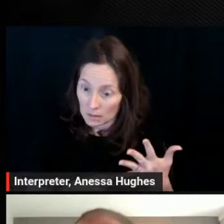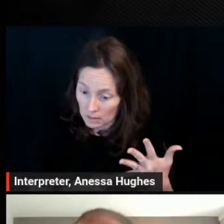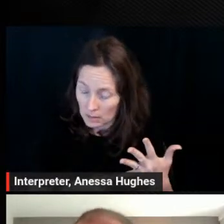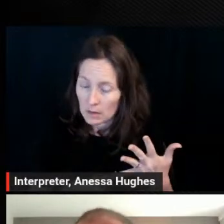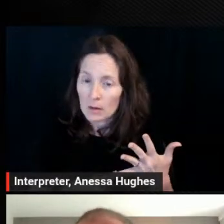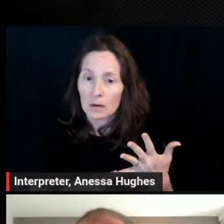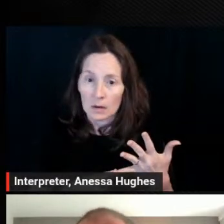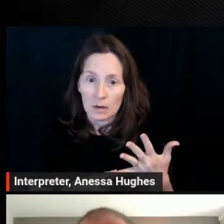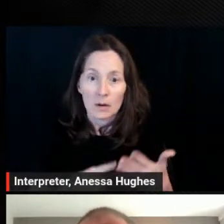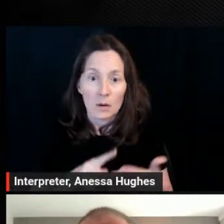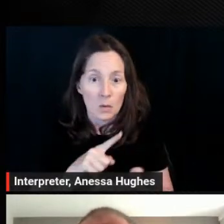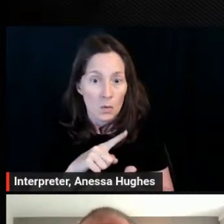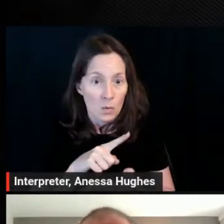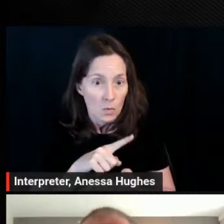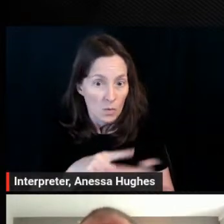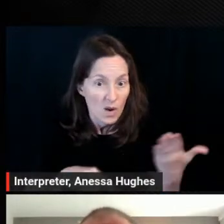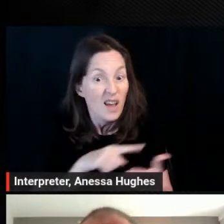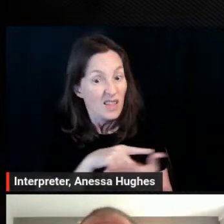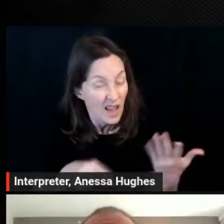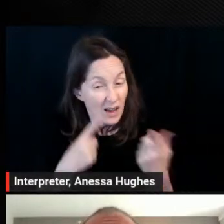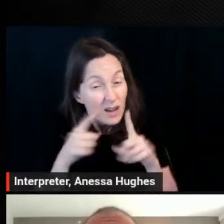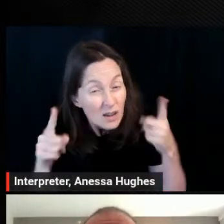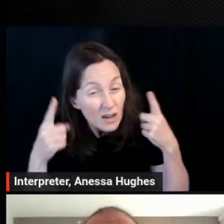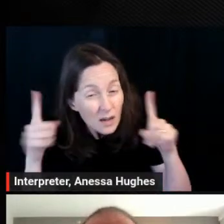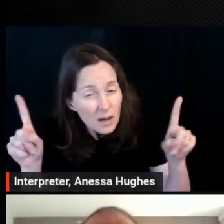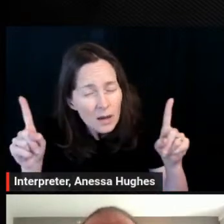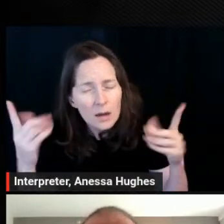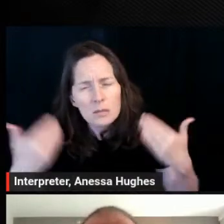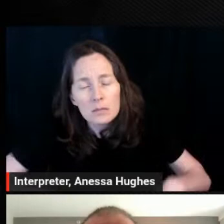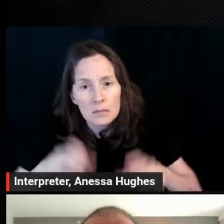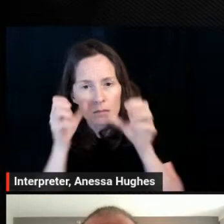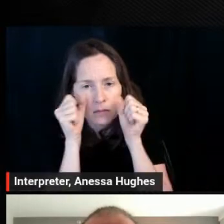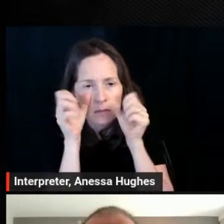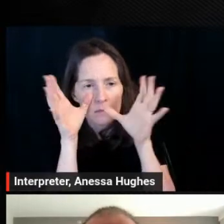indeed astonishing to them and to me.